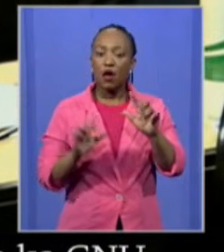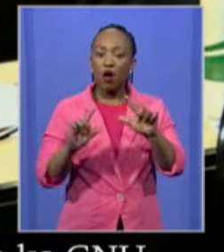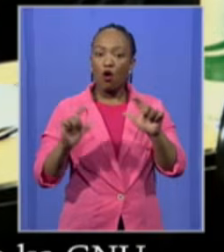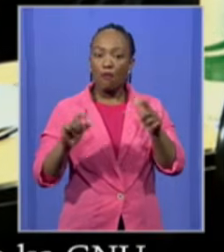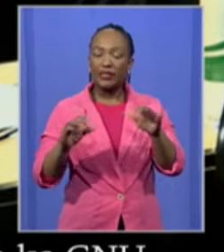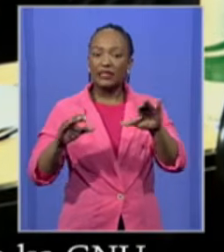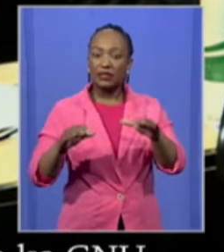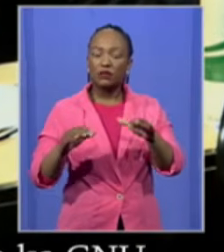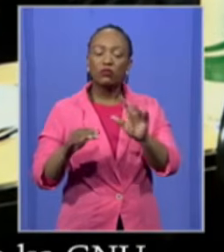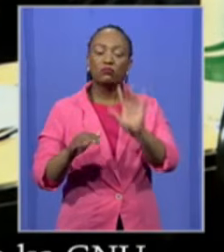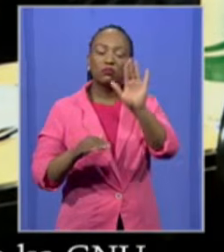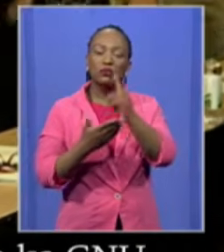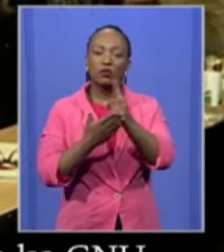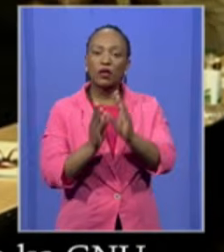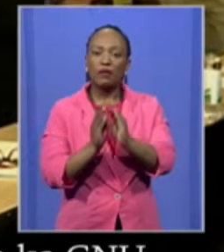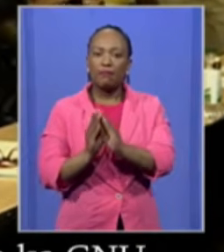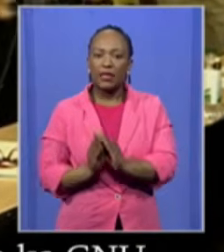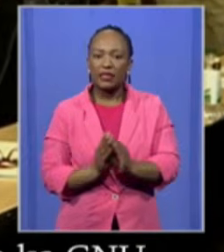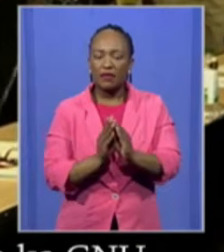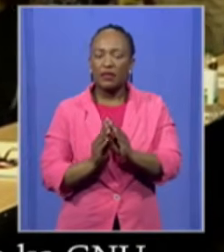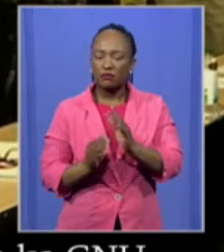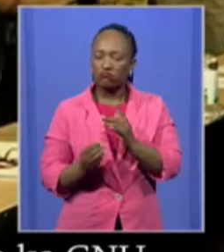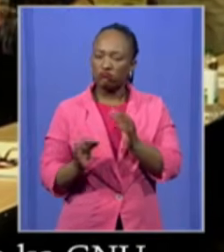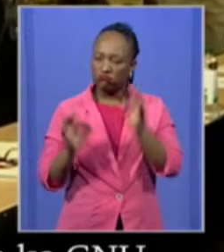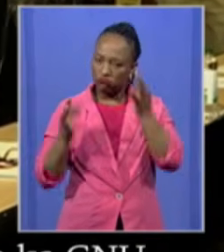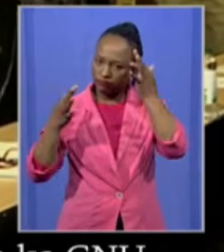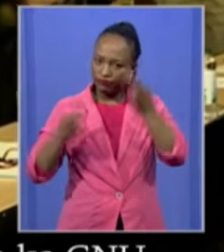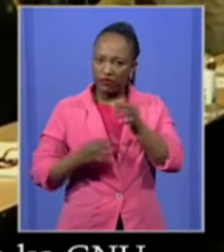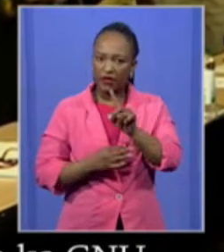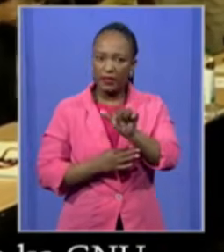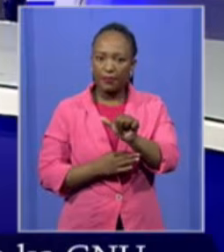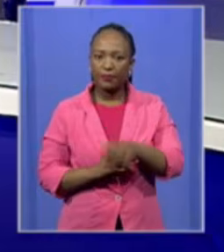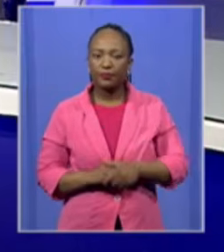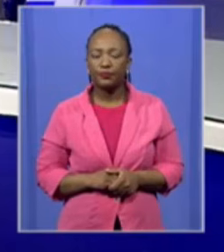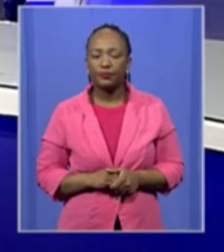maikutlo haholo ntlheng ya mokga wa DA.